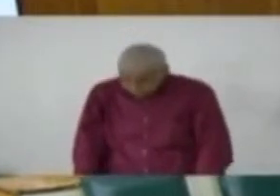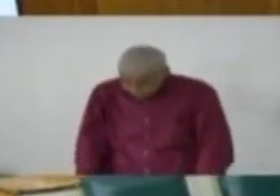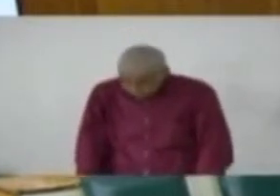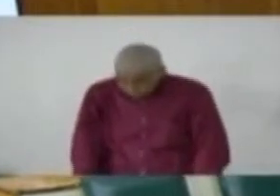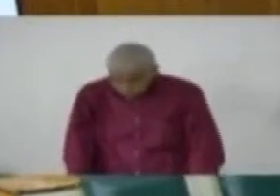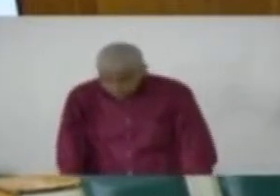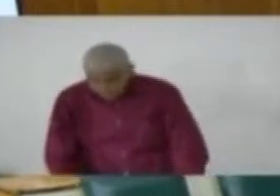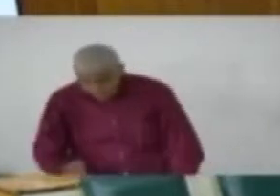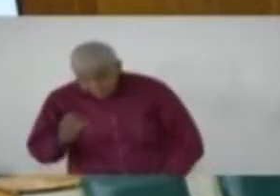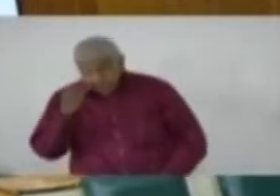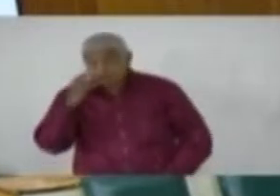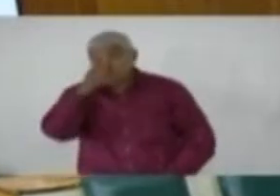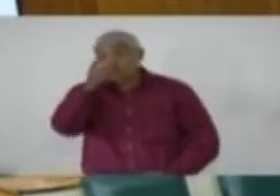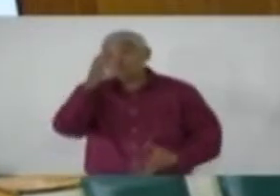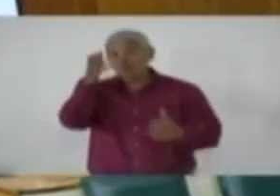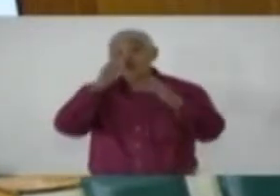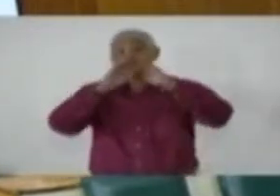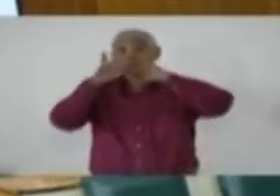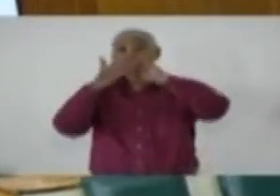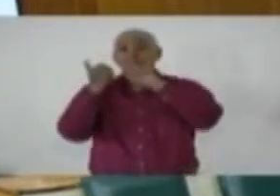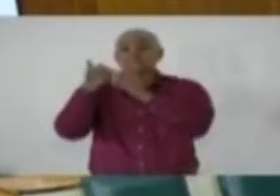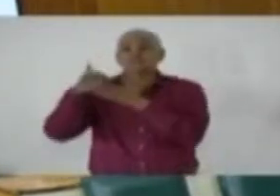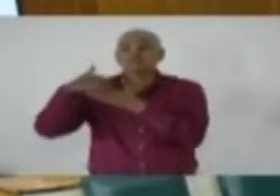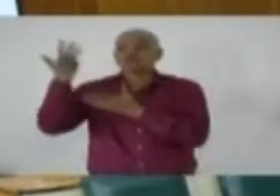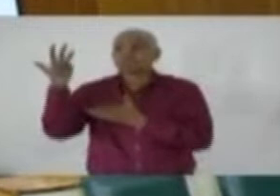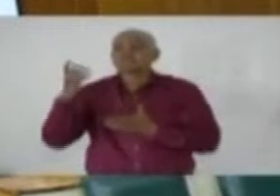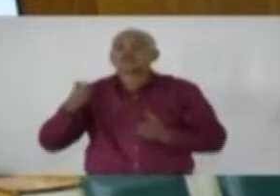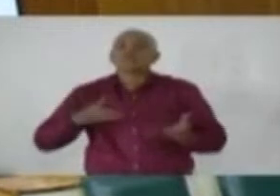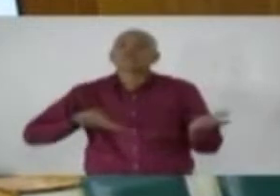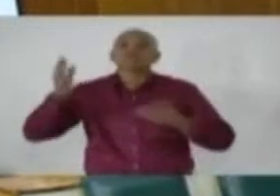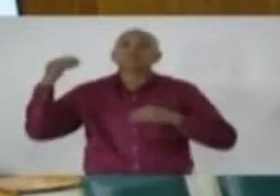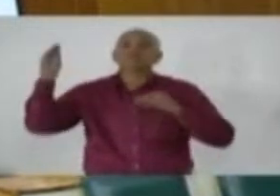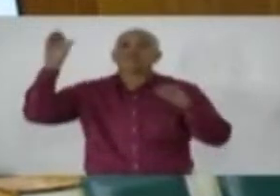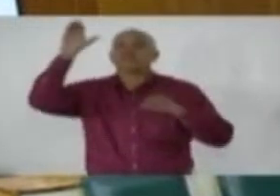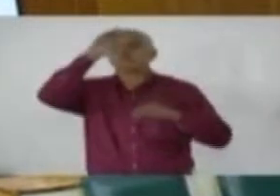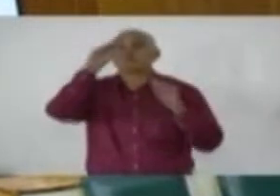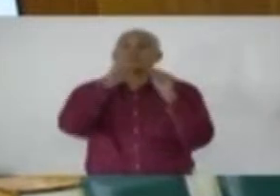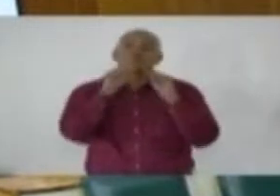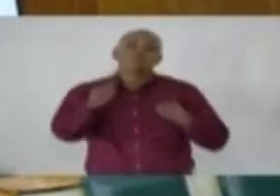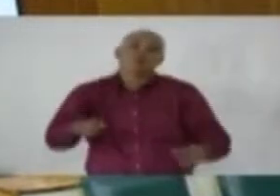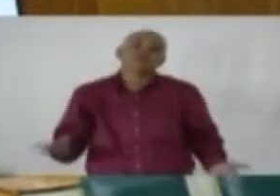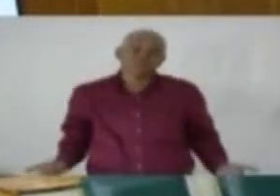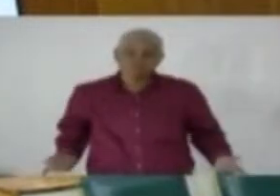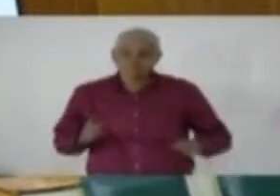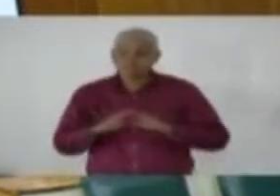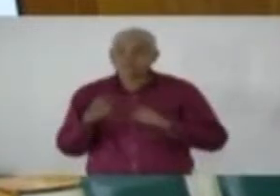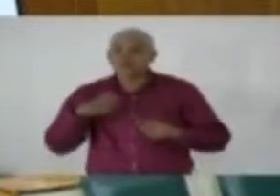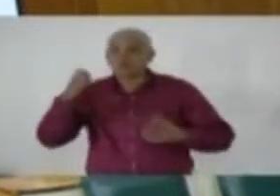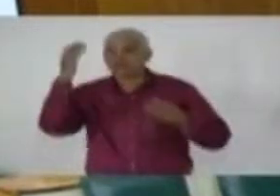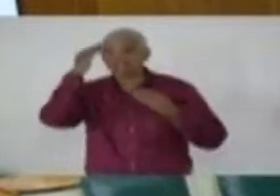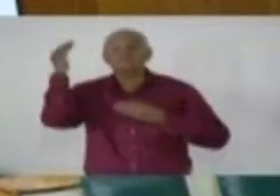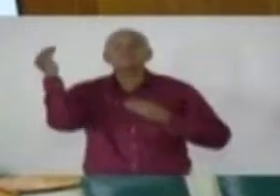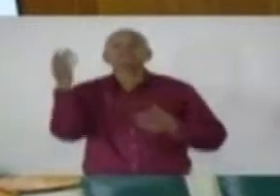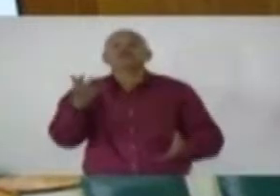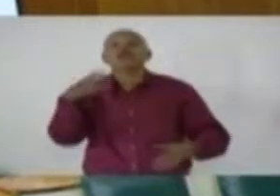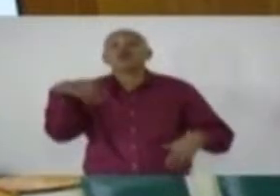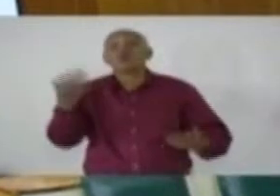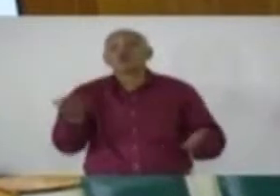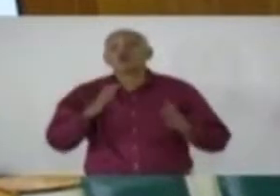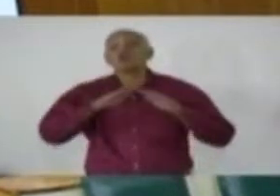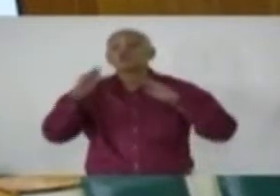if you want Jamaica to be a rich country, we have to export more. But I want to say this very categorically.